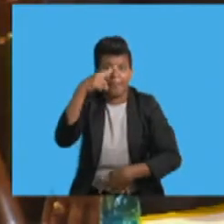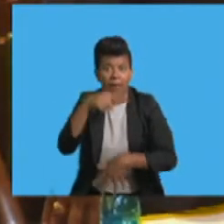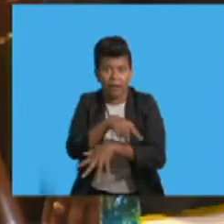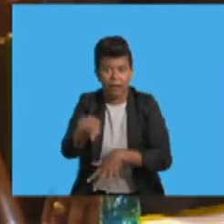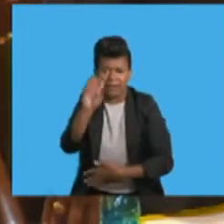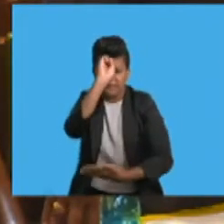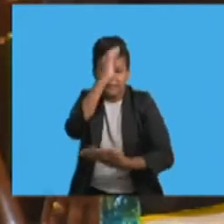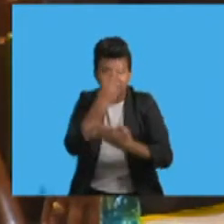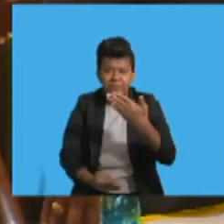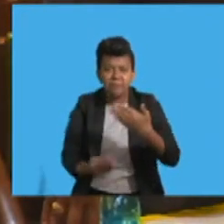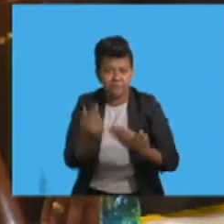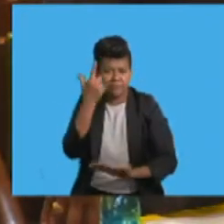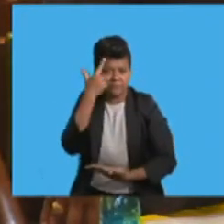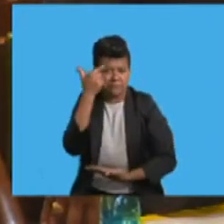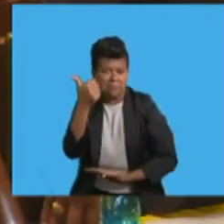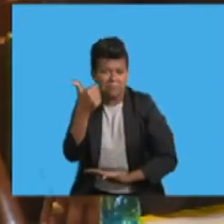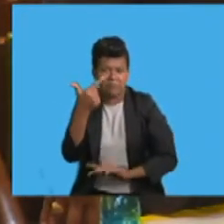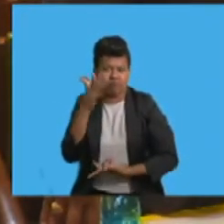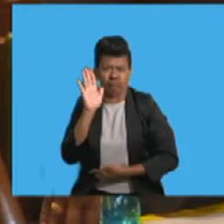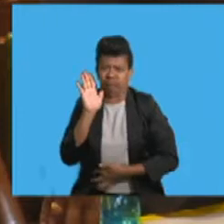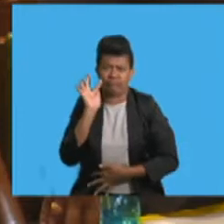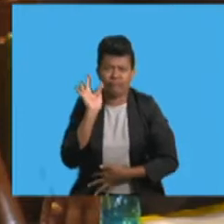experience